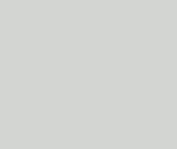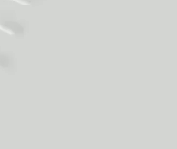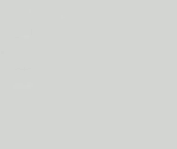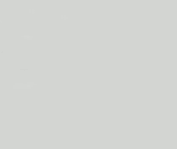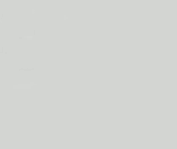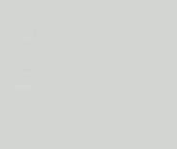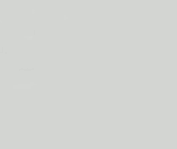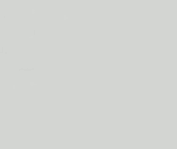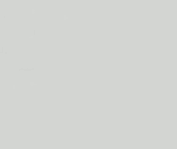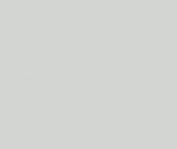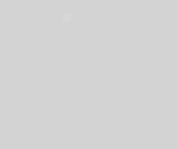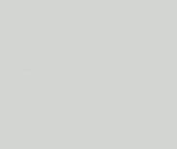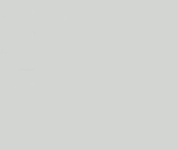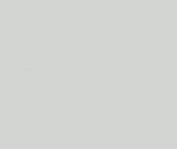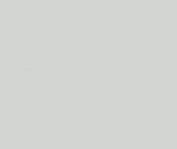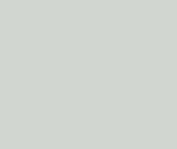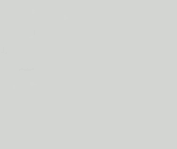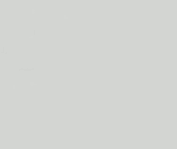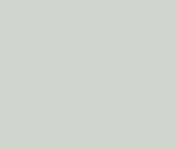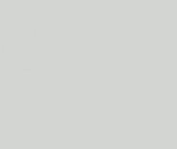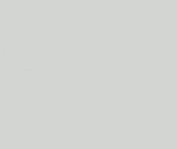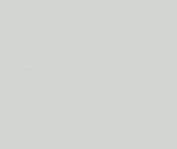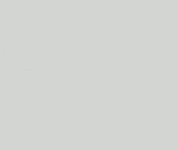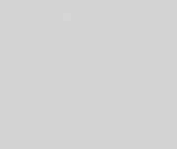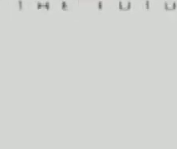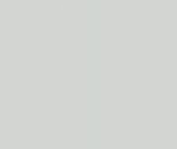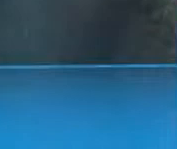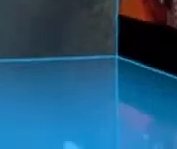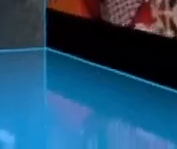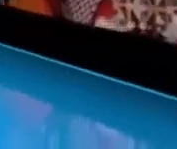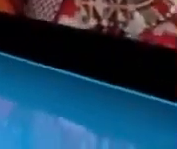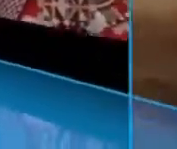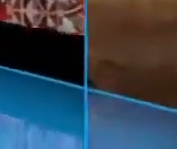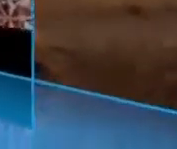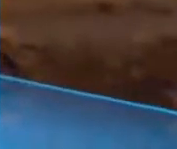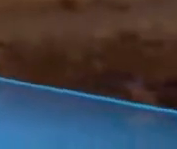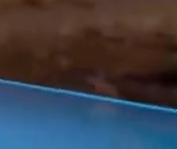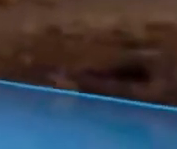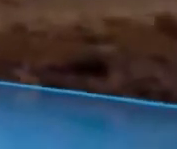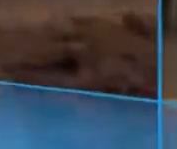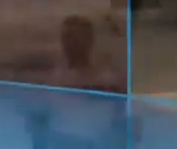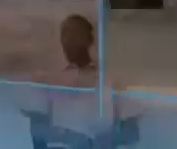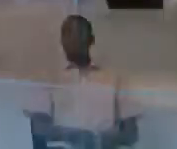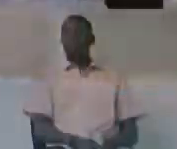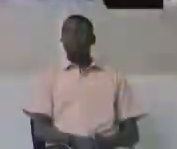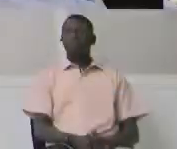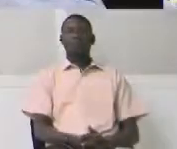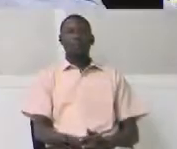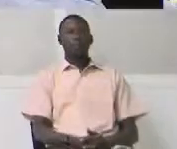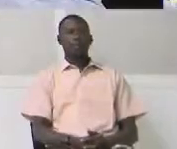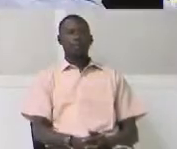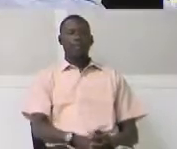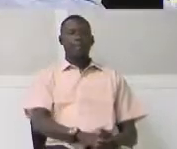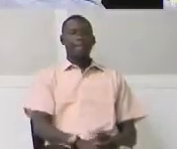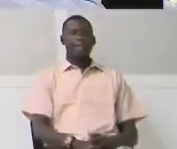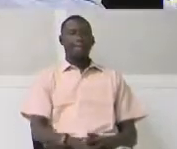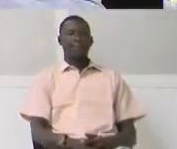Enjoy amazing features with the new DTT decoder by XCAF. Watch television in high definition and excellent sound quality.